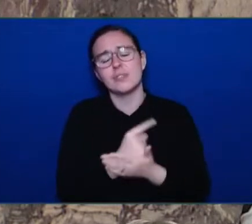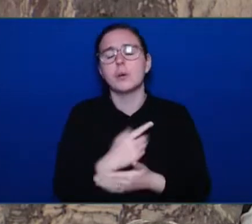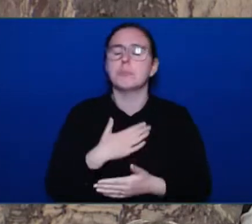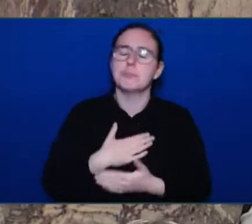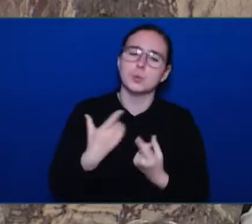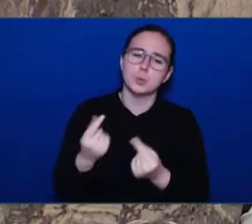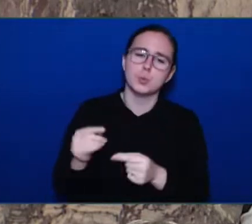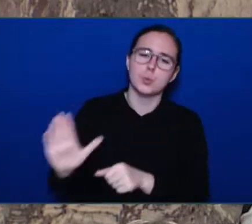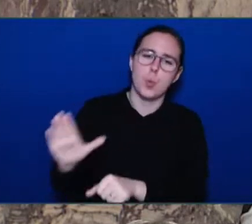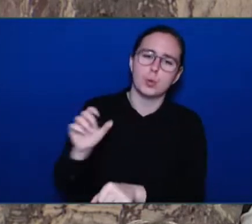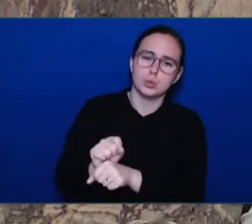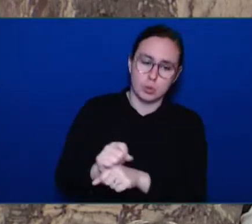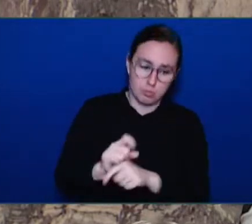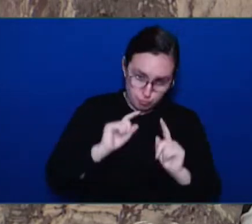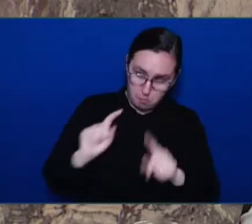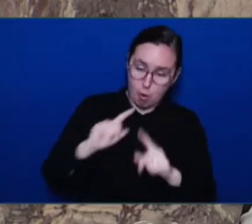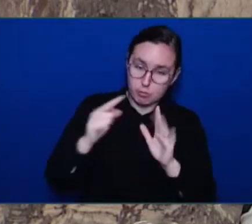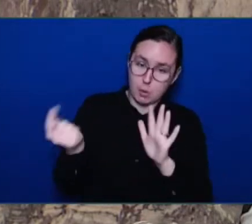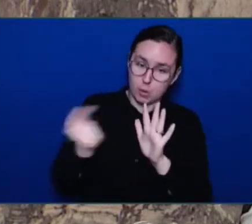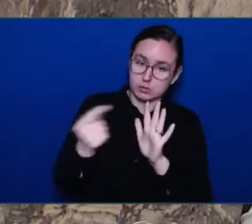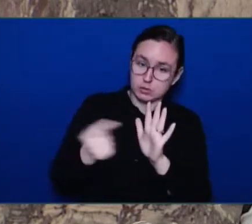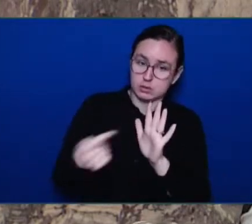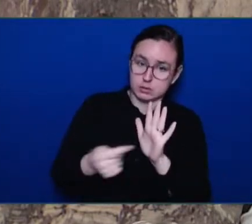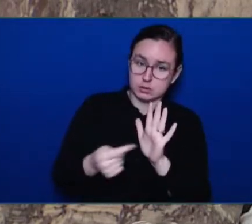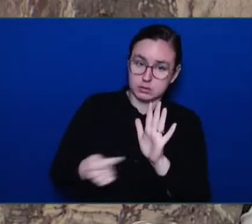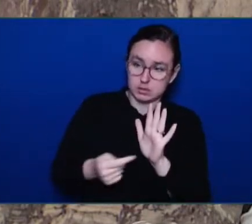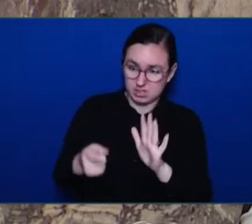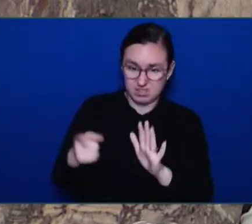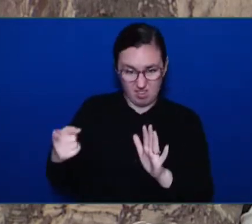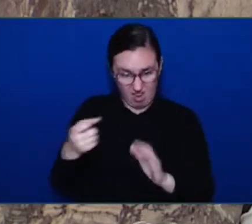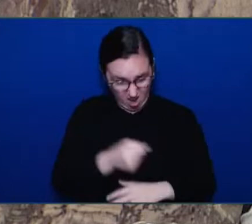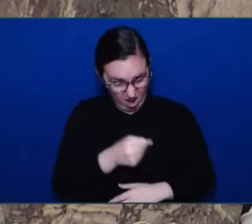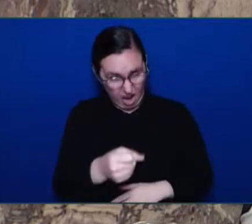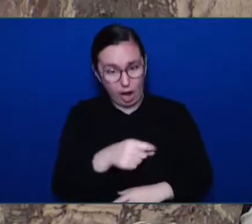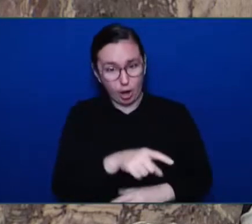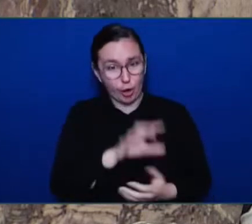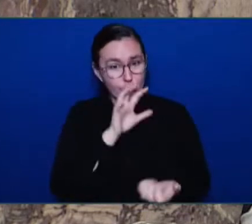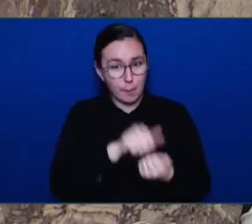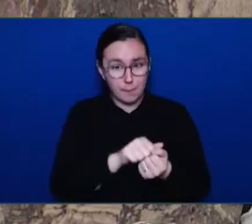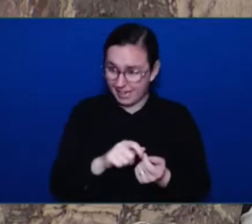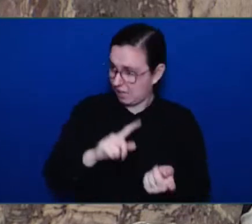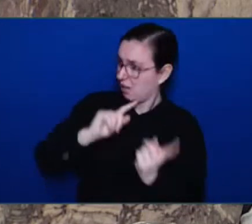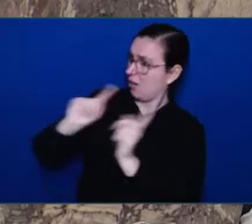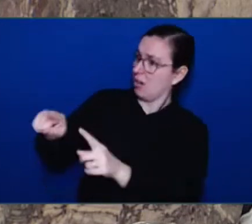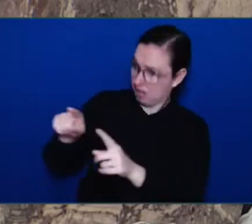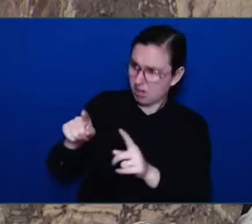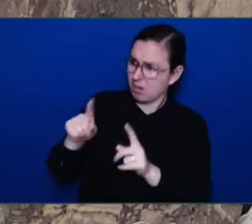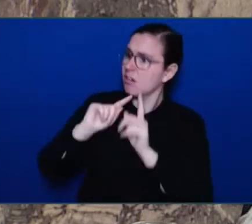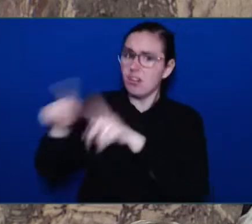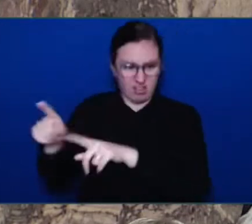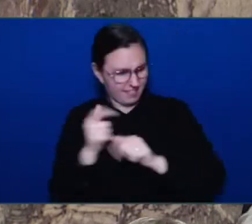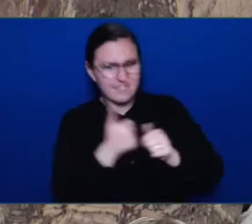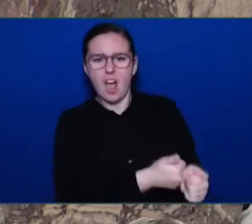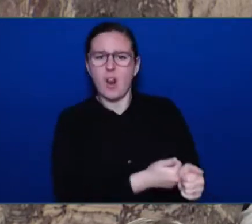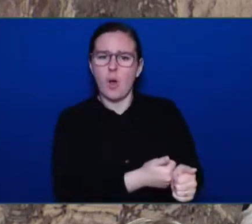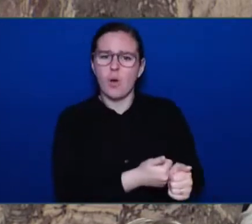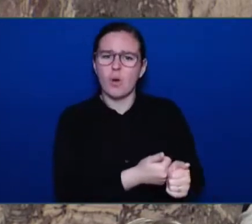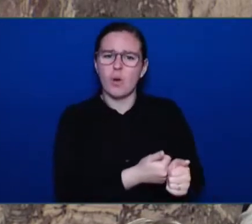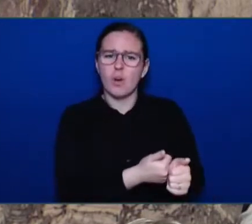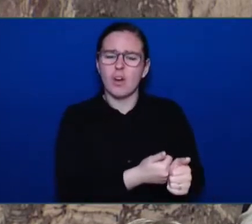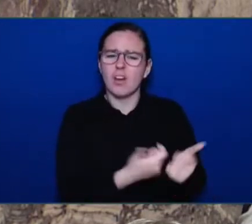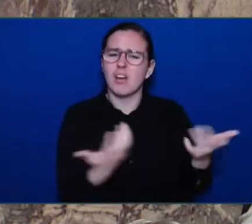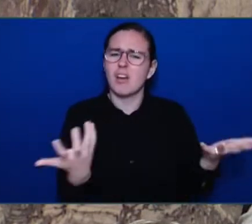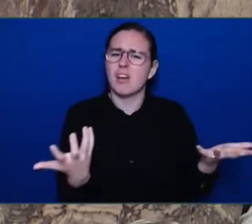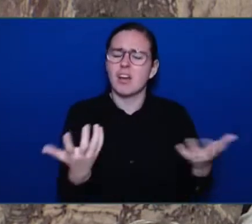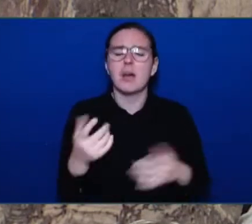commissioned. We are in a mental health and addictions crisis. We've known that for a few years